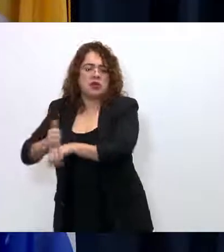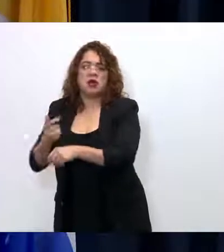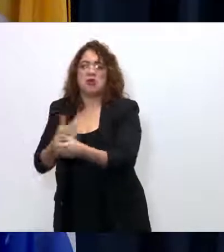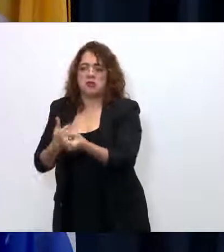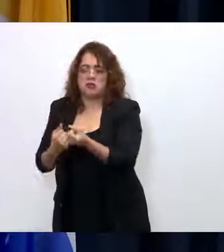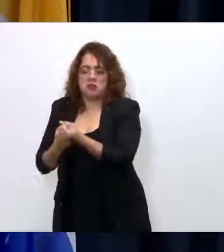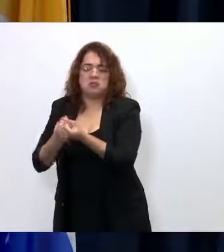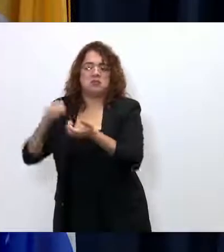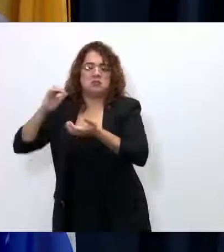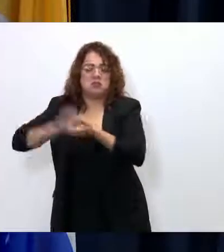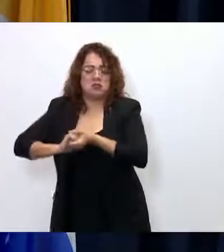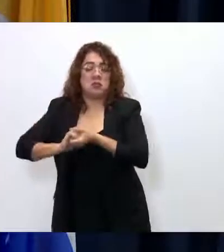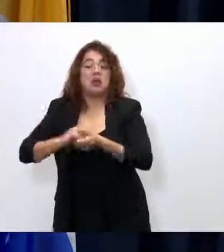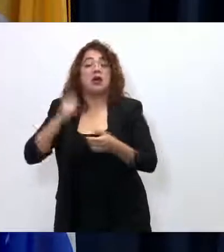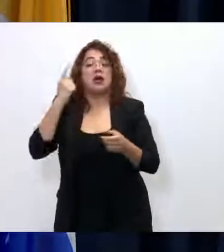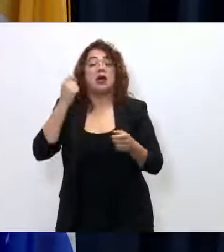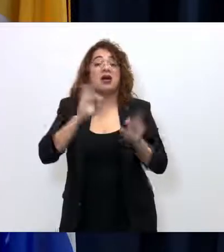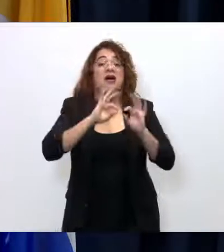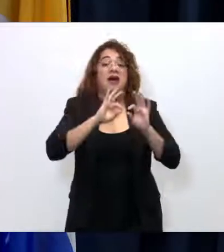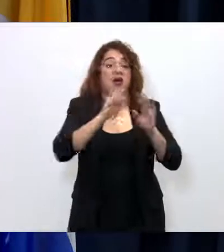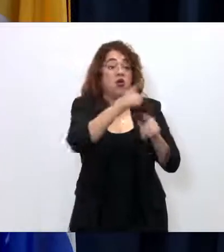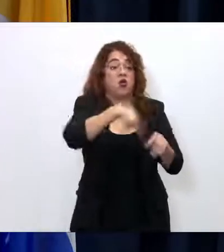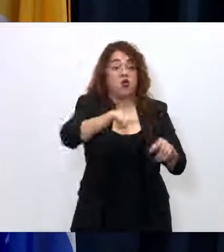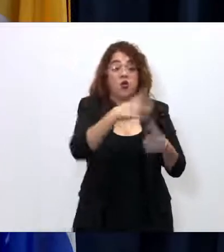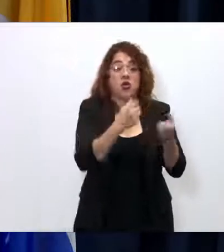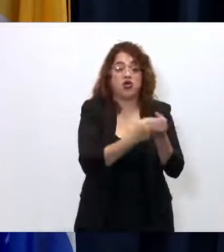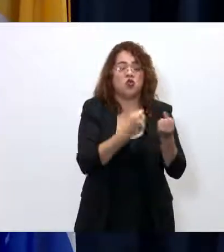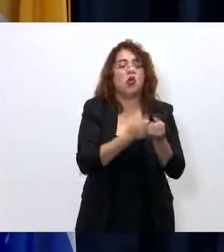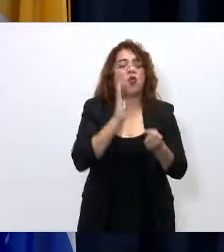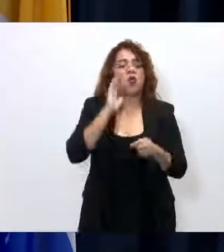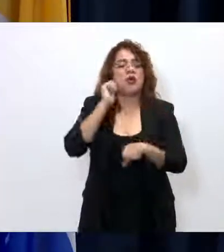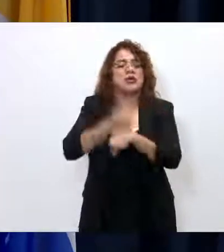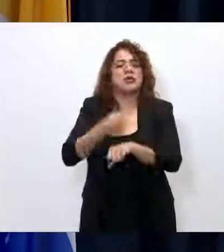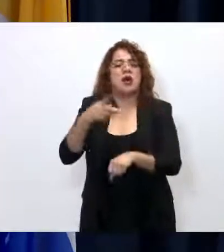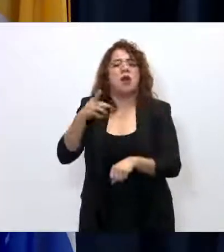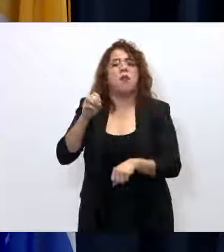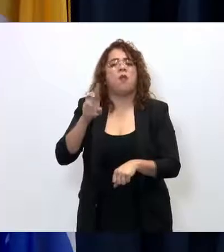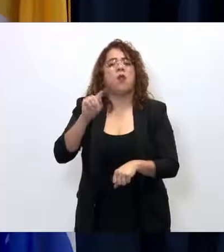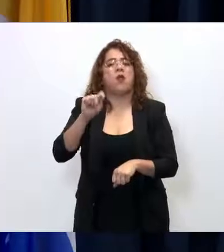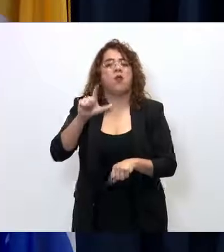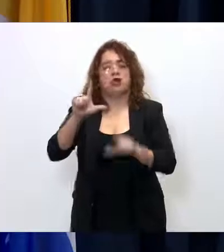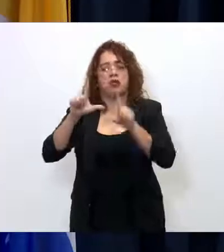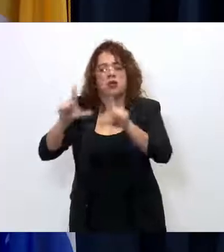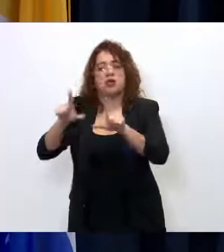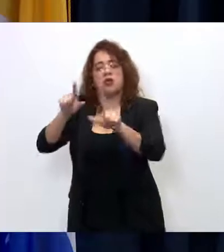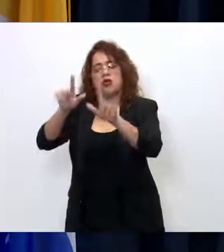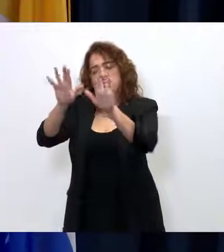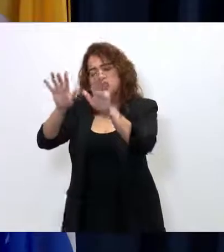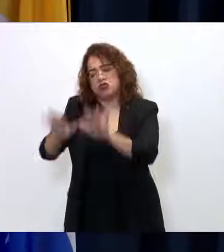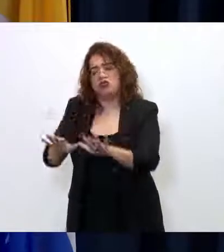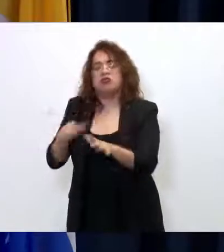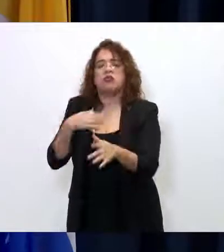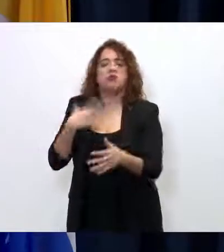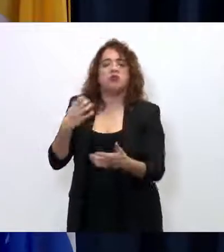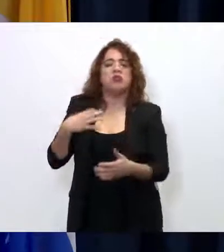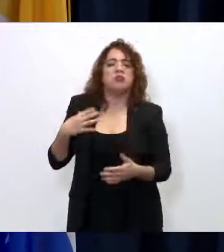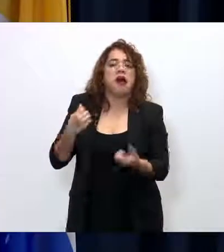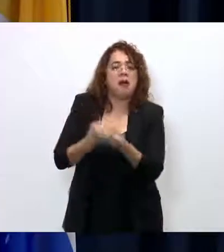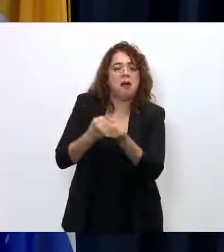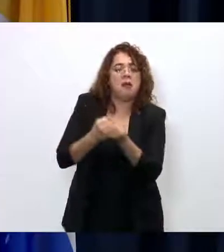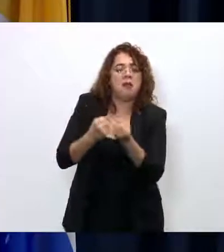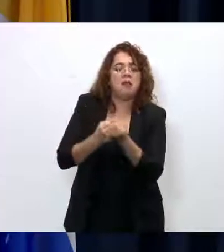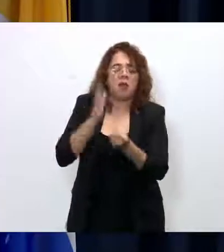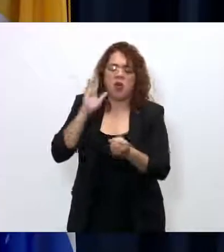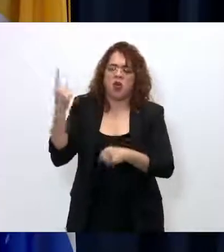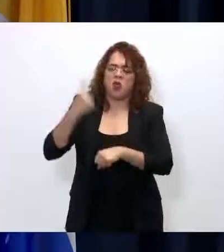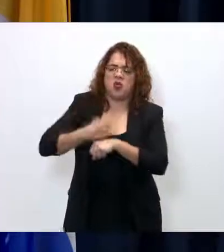you have just joined during our Spanish translation, please visit our Facebook page, the City of Long Beach Facebook page, to see this press briefing